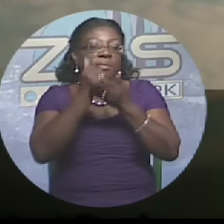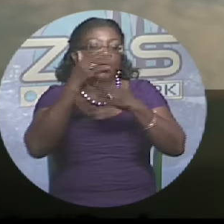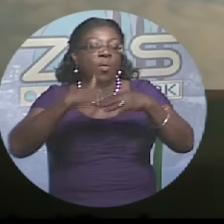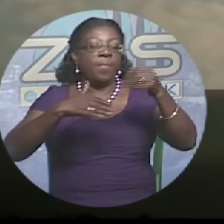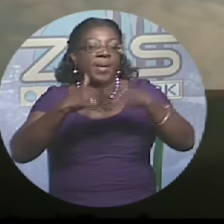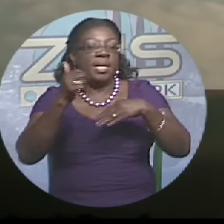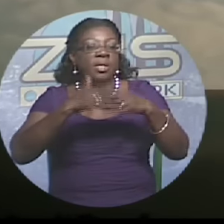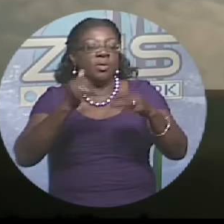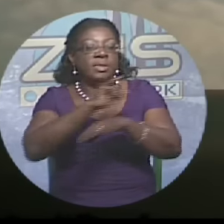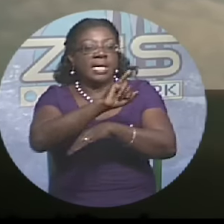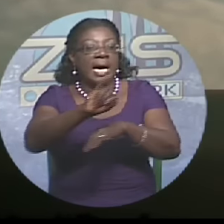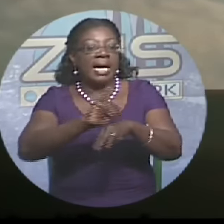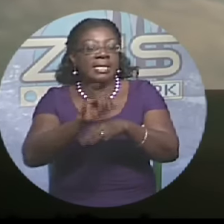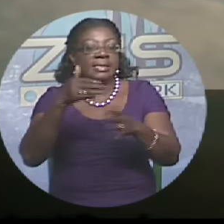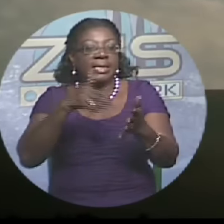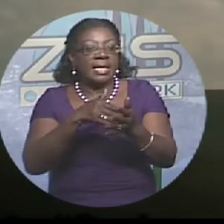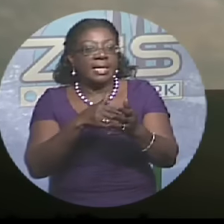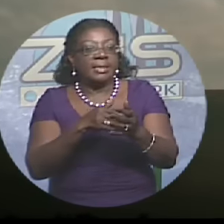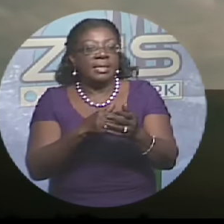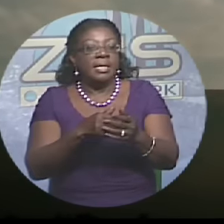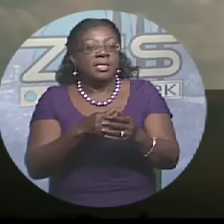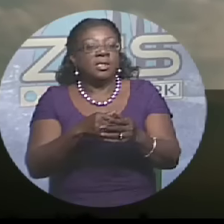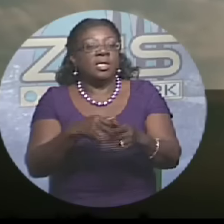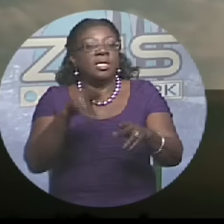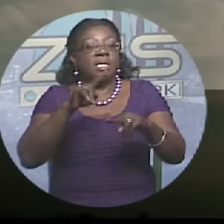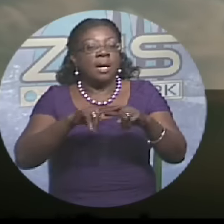free from the Family Islands at